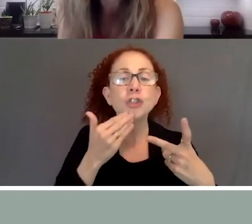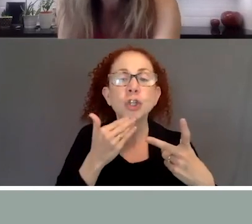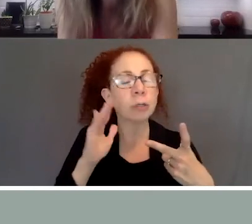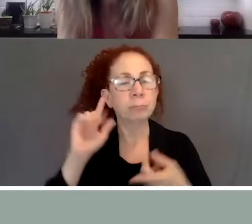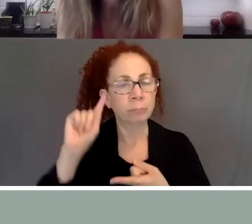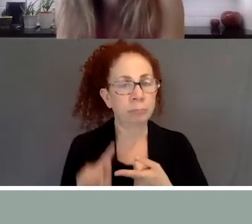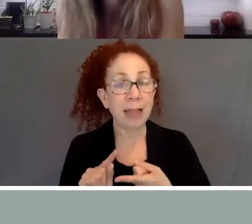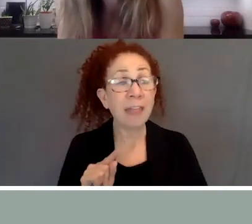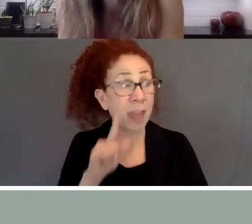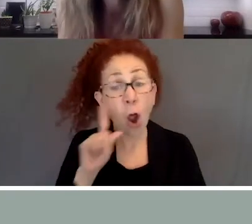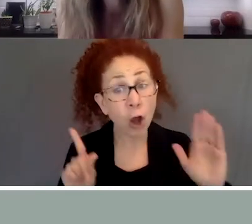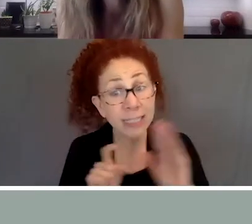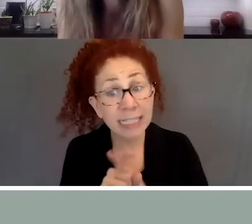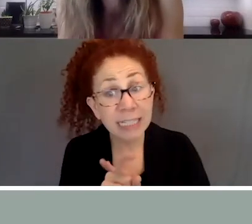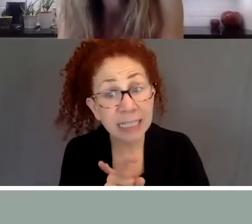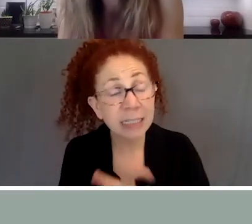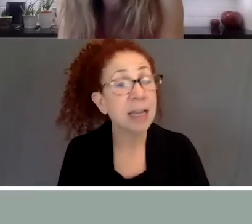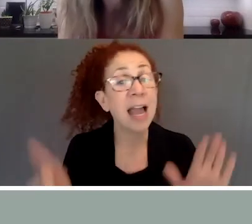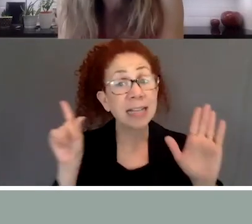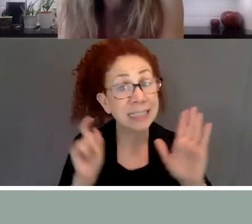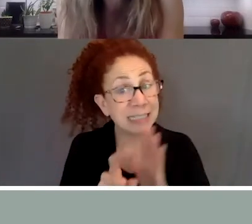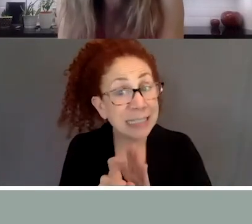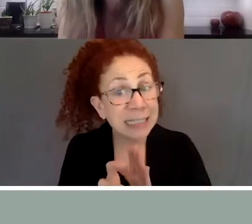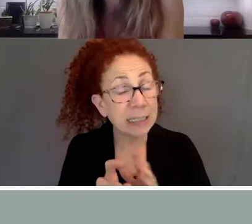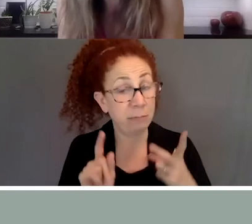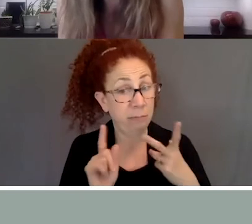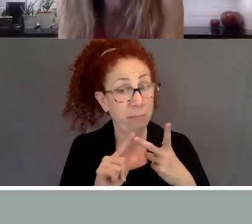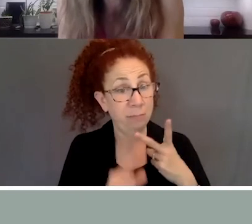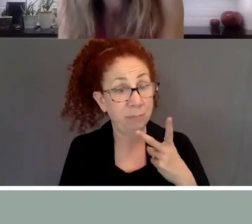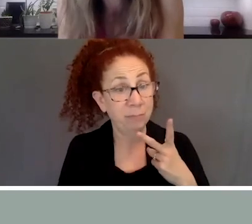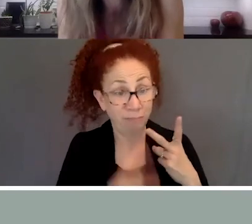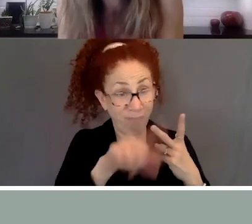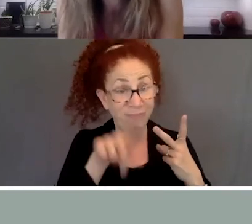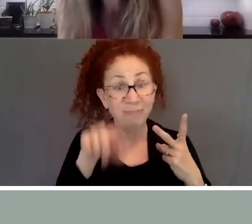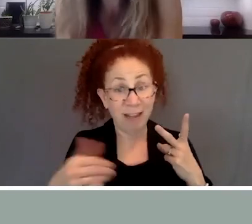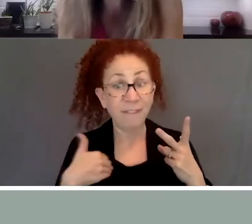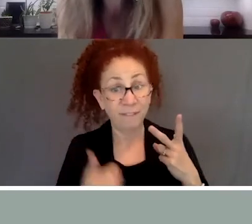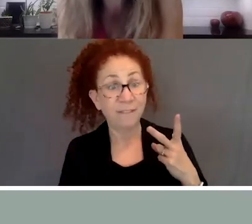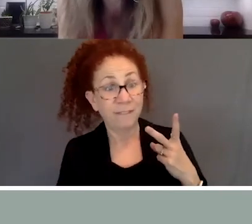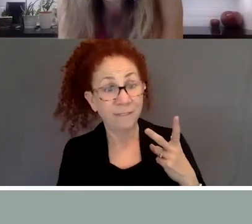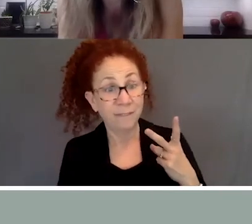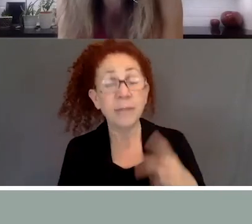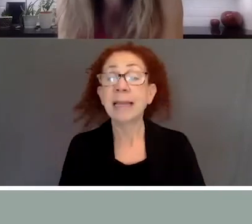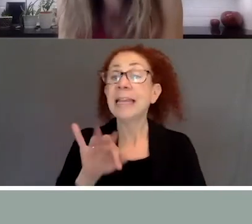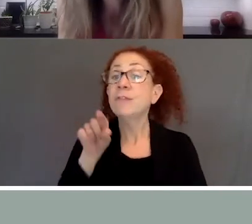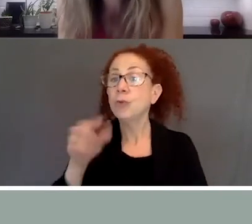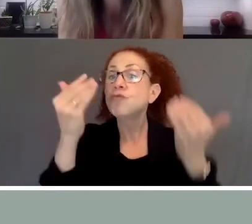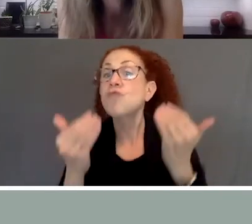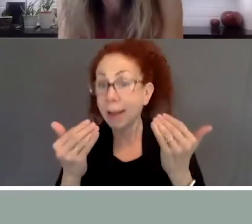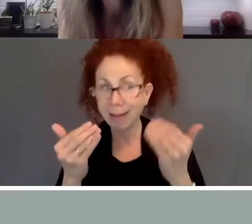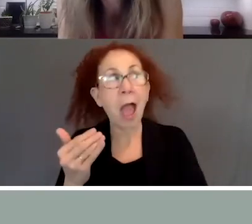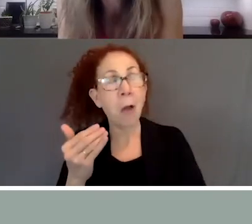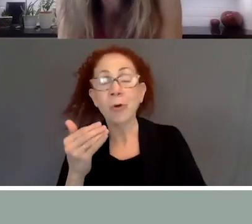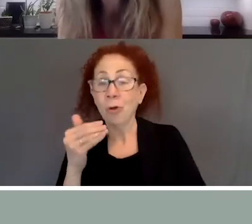sneaky. There are sneaky sources of sugar in our foods. If you were to go right now into